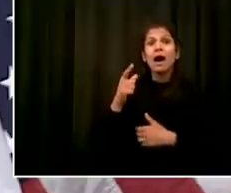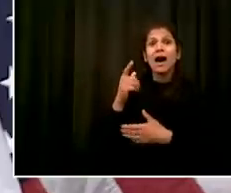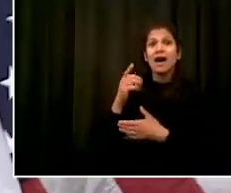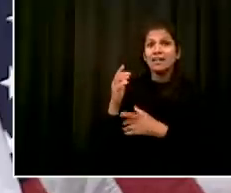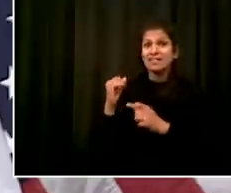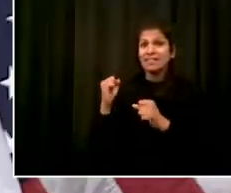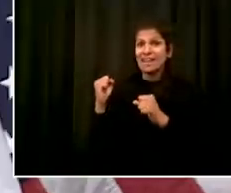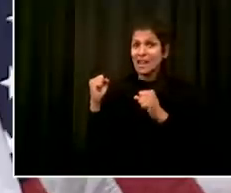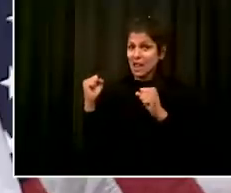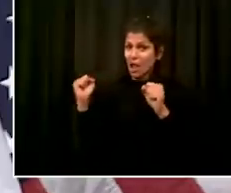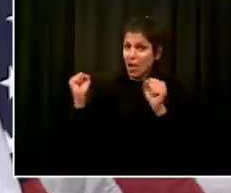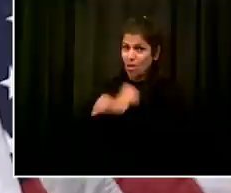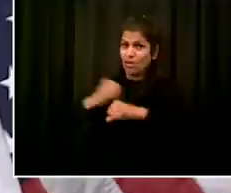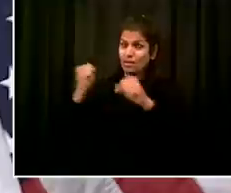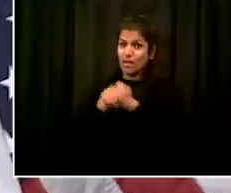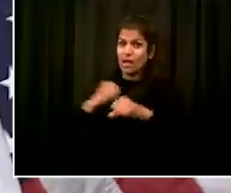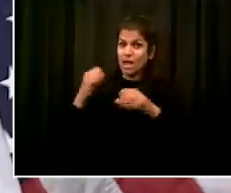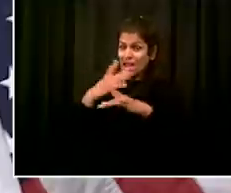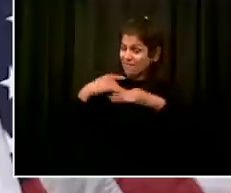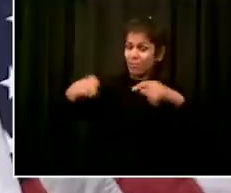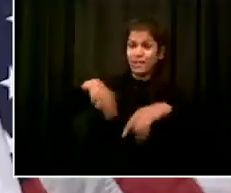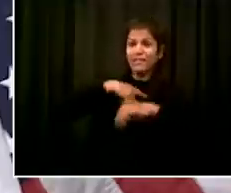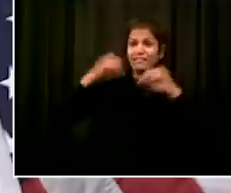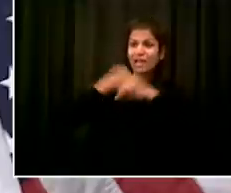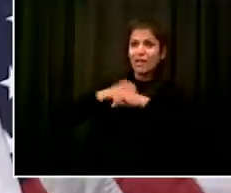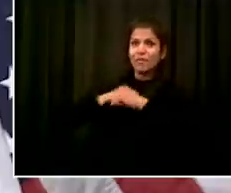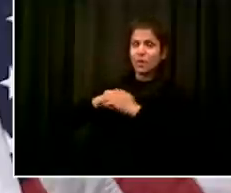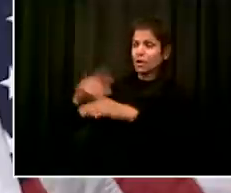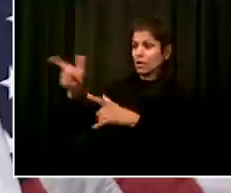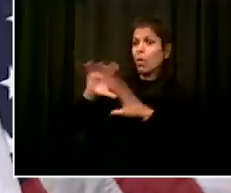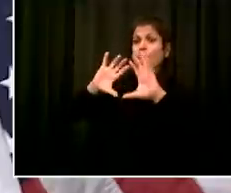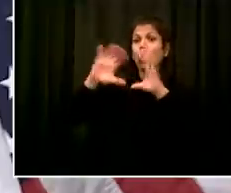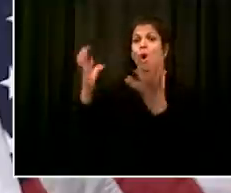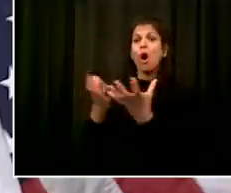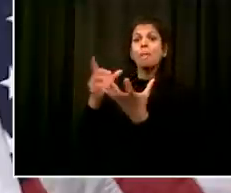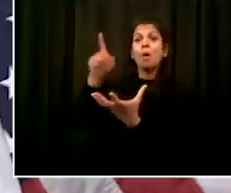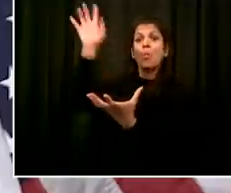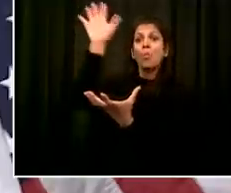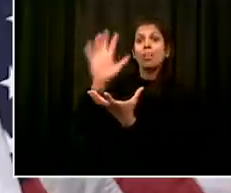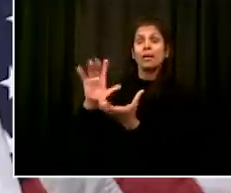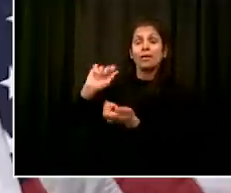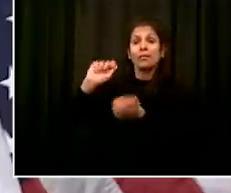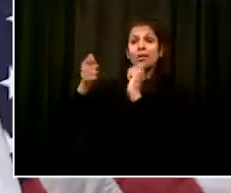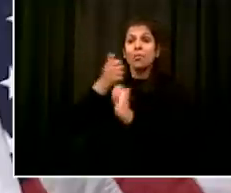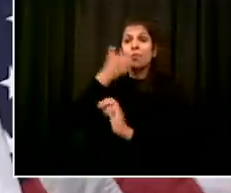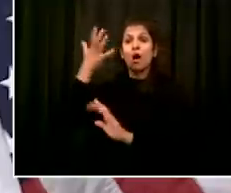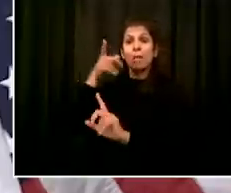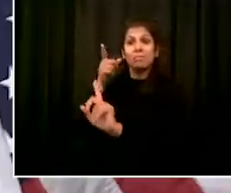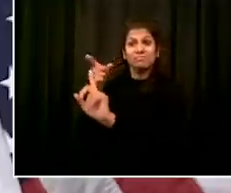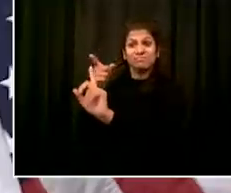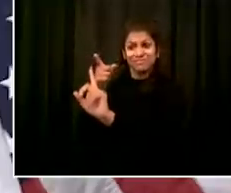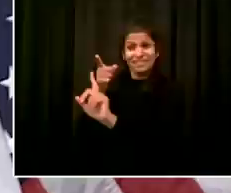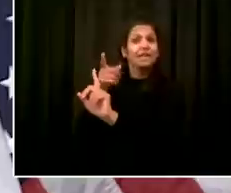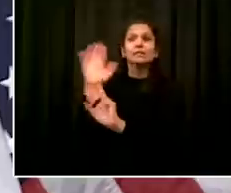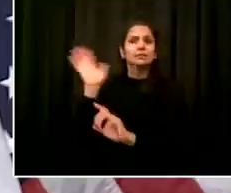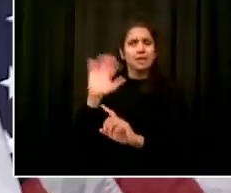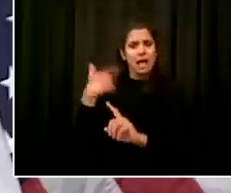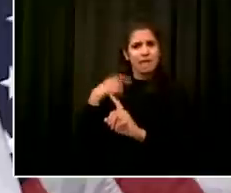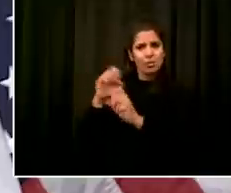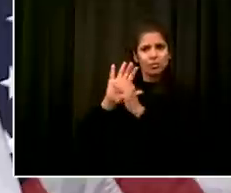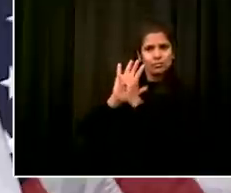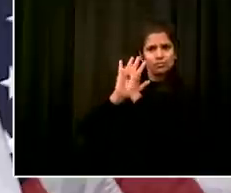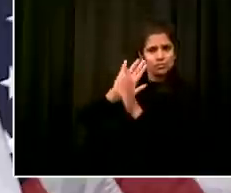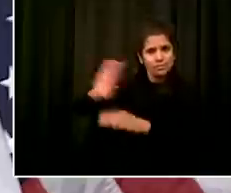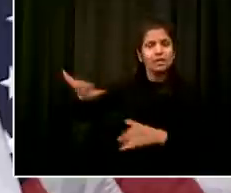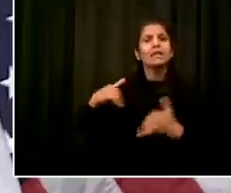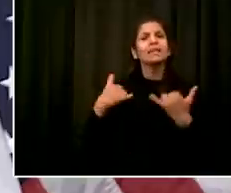more in the next few months of transition? Yes, I do. And we can handle that because we're going in phases. Obviously, there's so